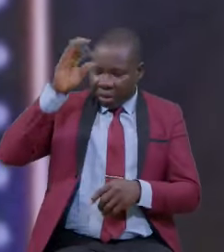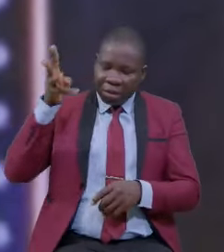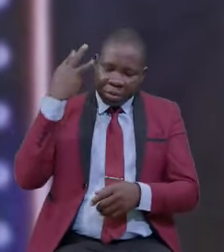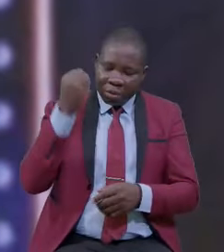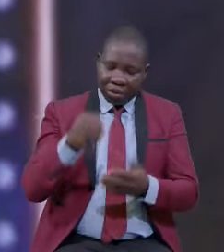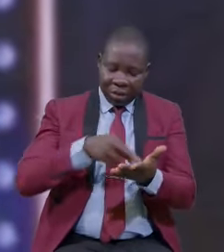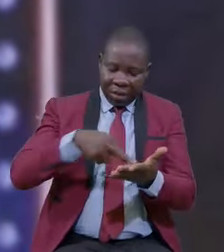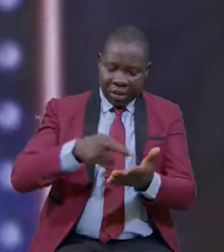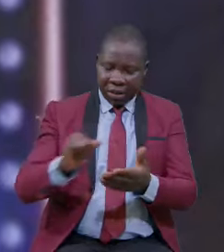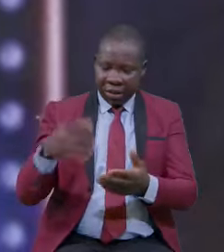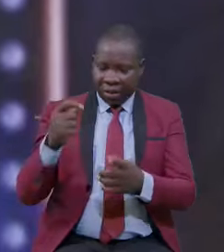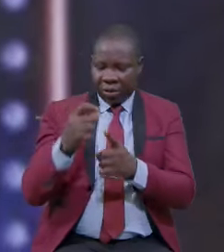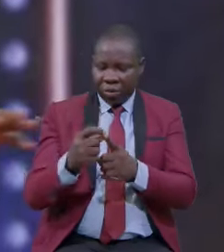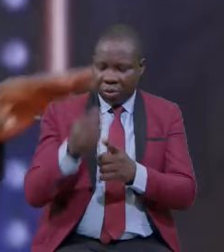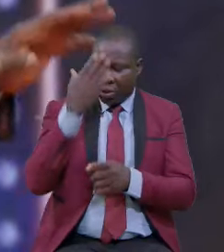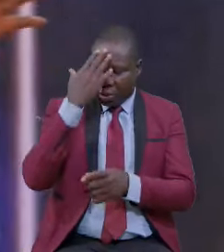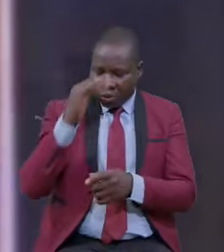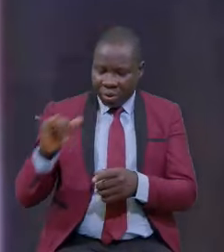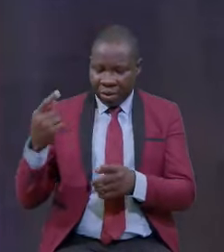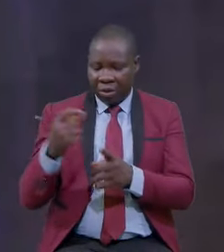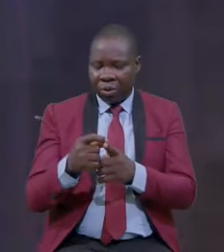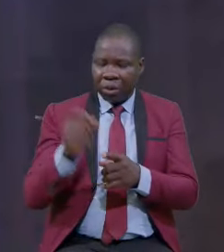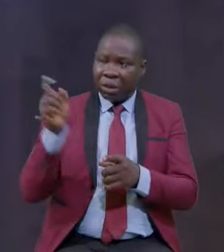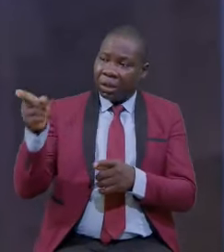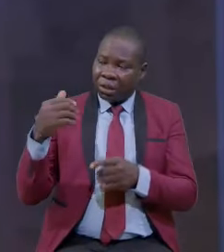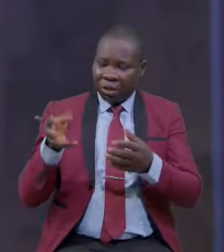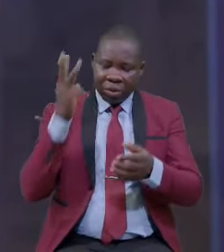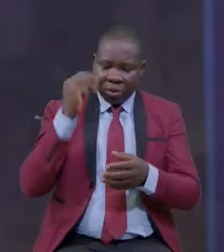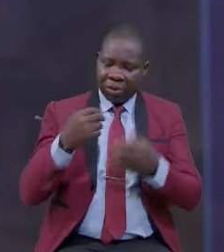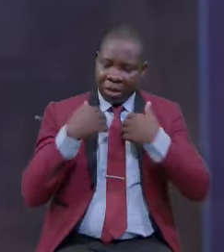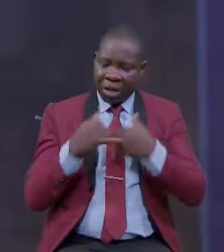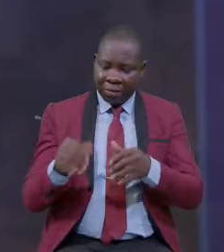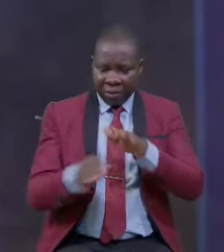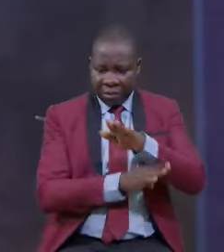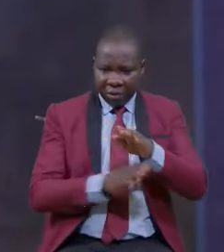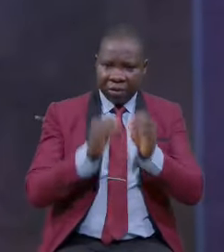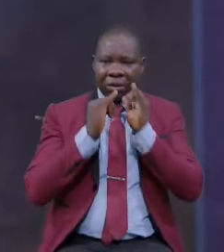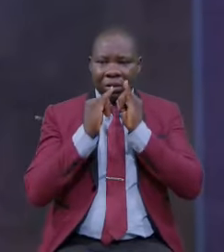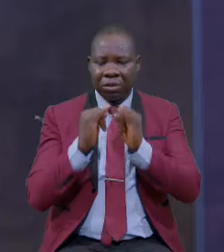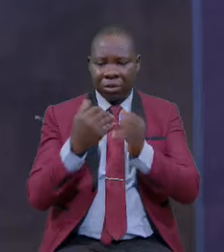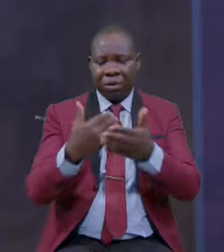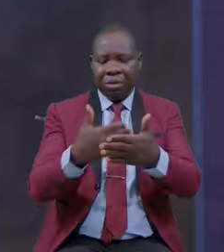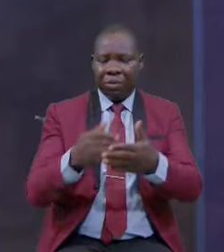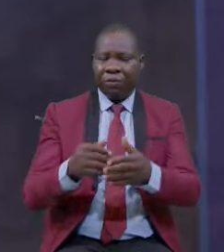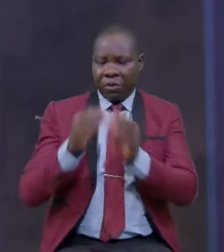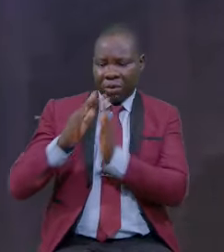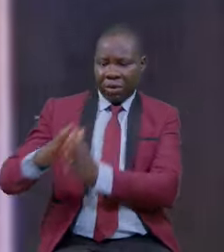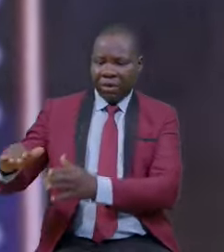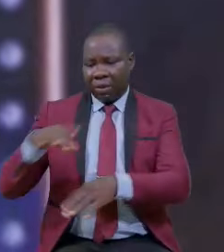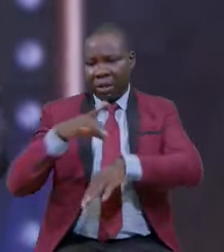having basic instruction before leaving earth. And when he left, everything changed.